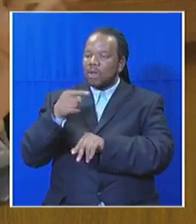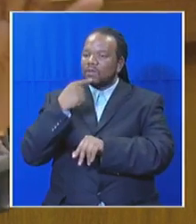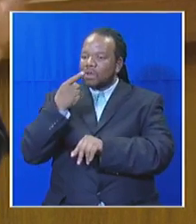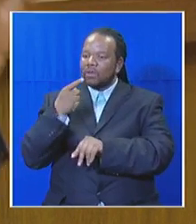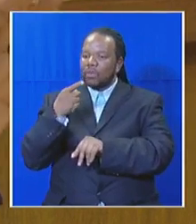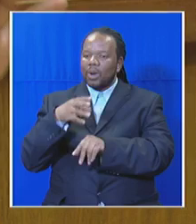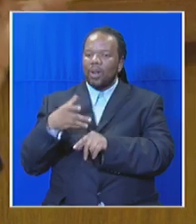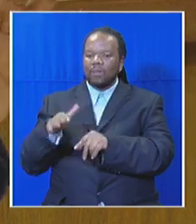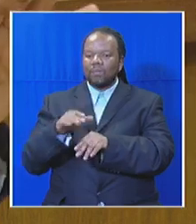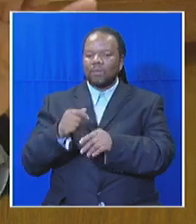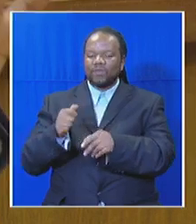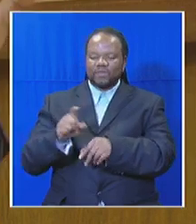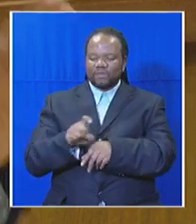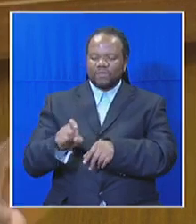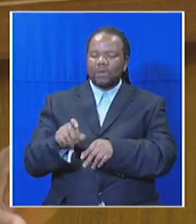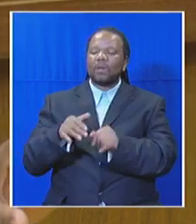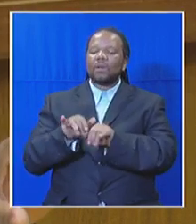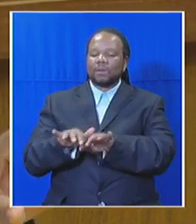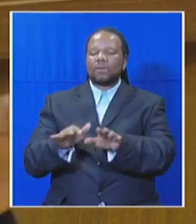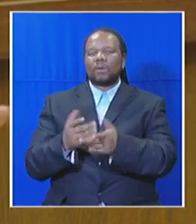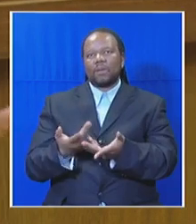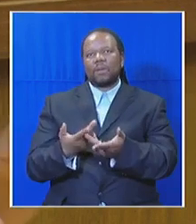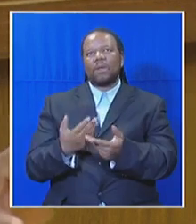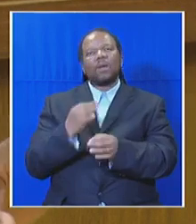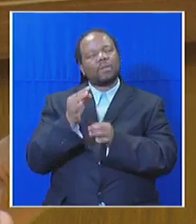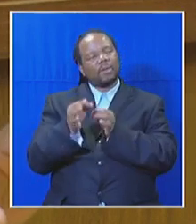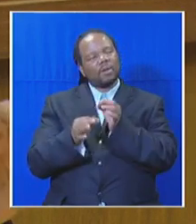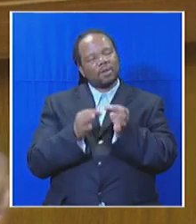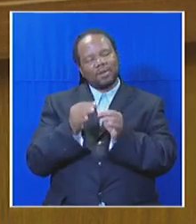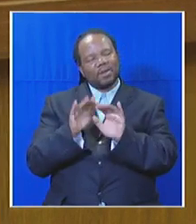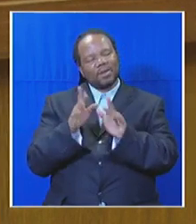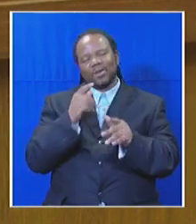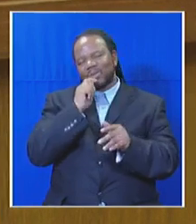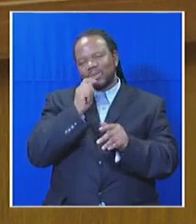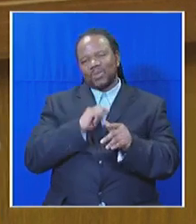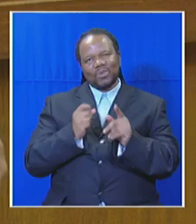thought it's important to put the facts straight. Well, they're very important.